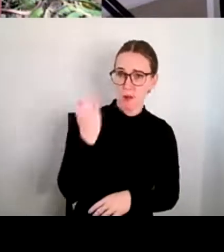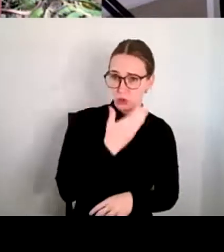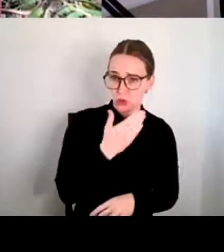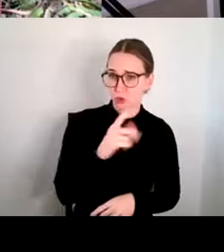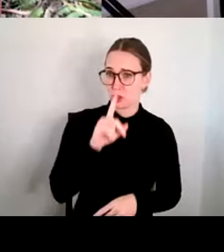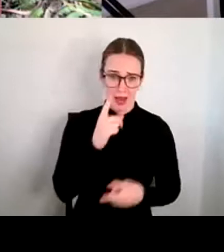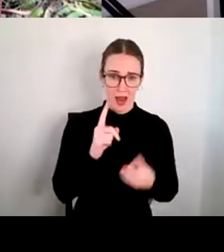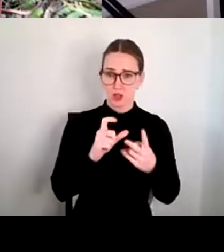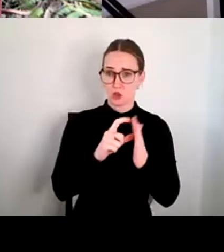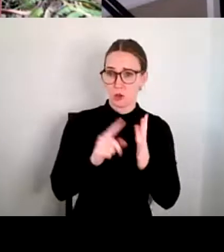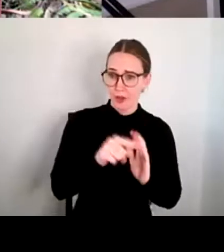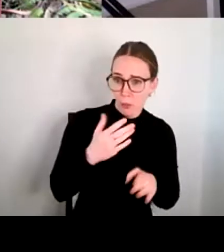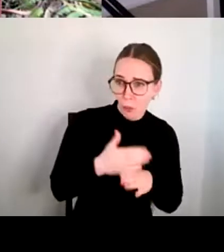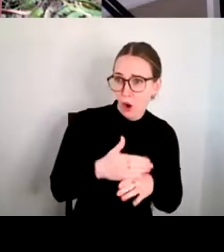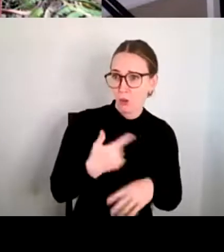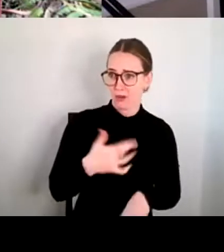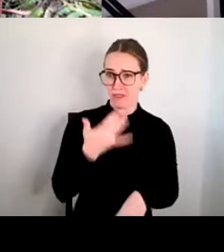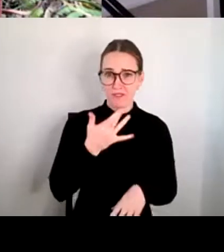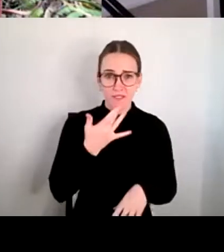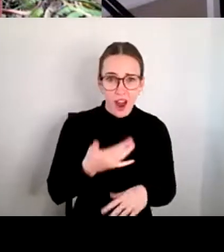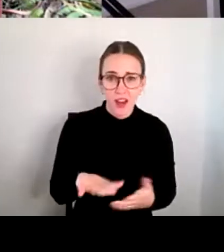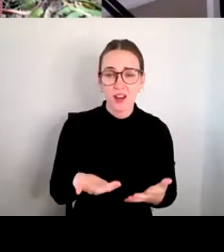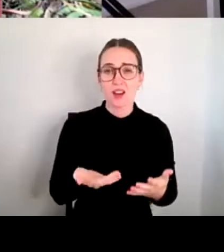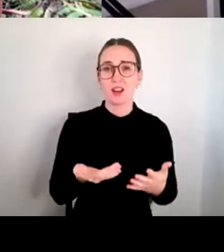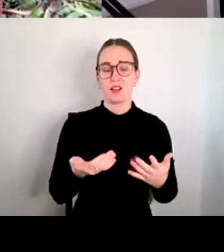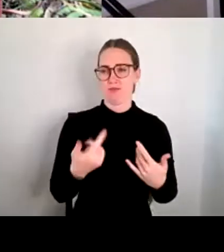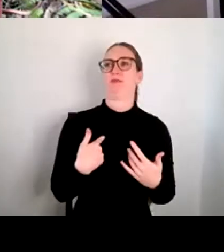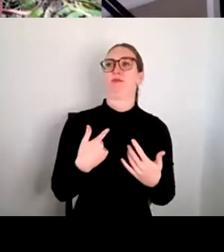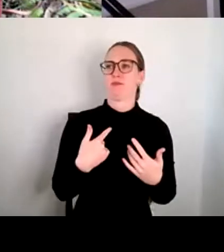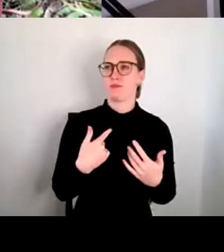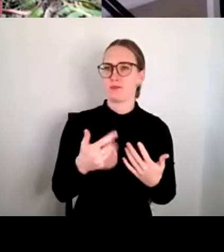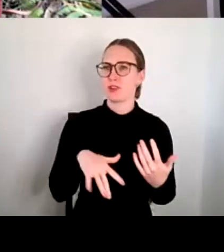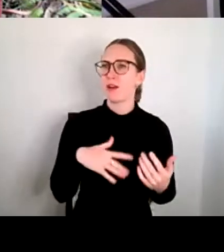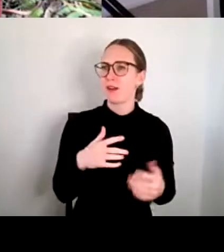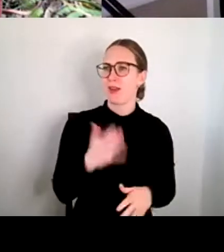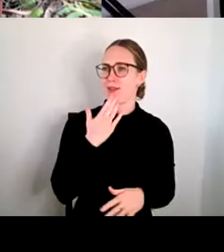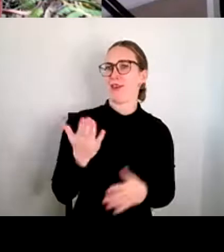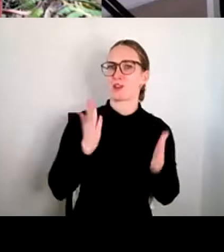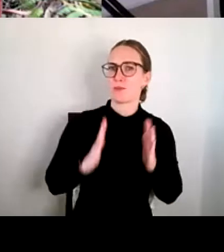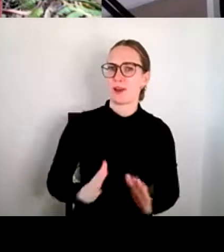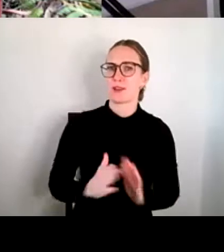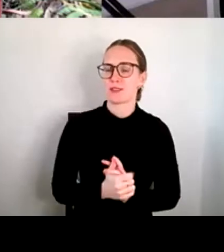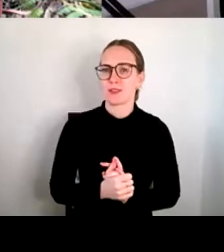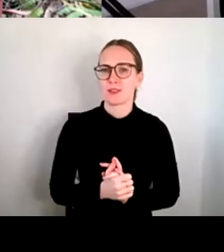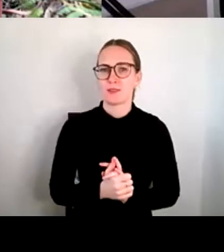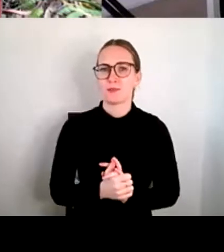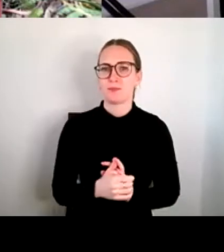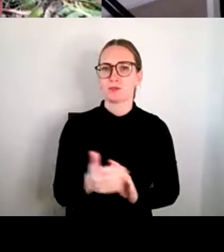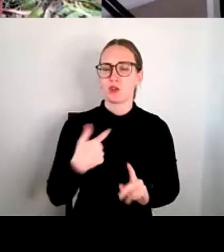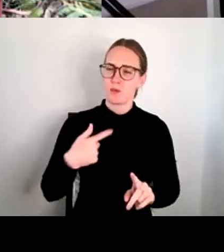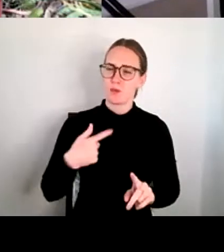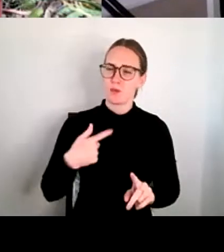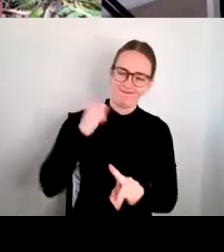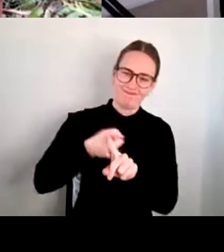city, so we were fake. So that was like, oh yeah, thank you, humanity. So we all fought really hard